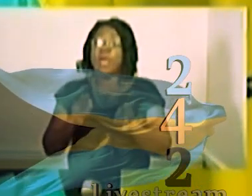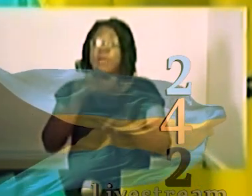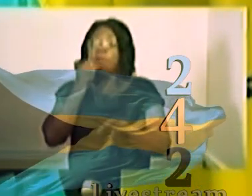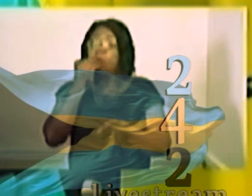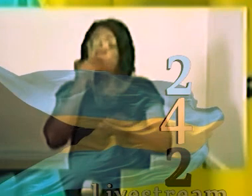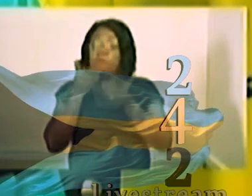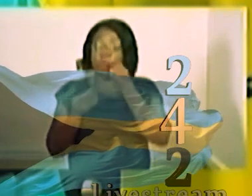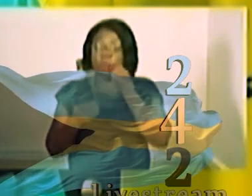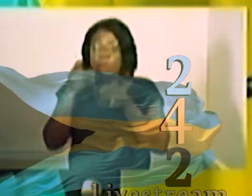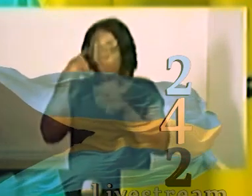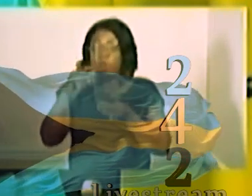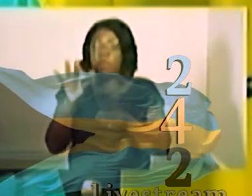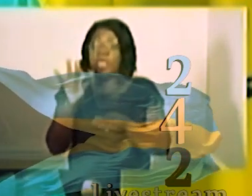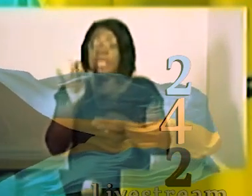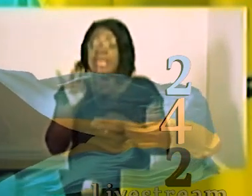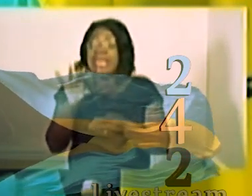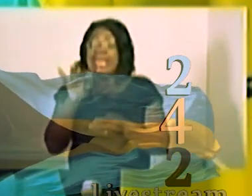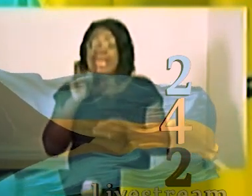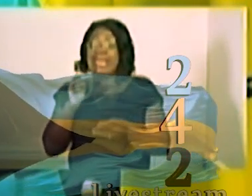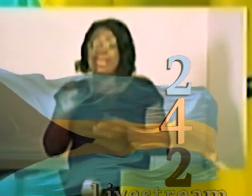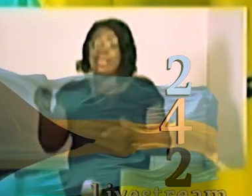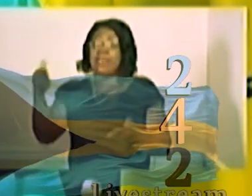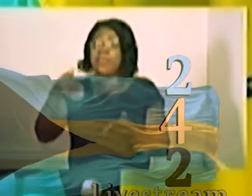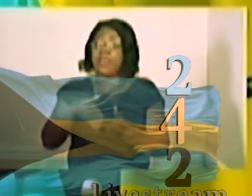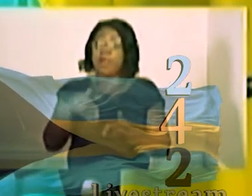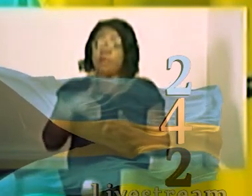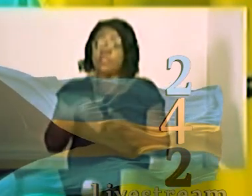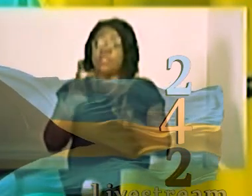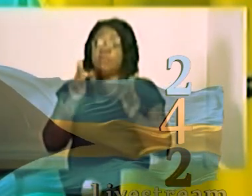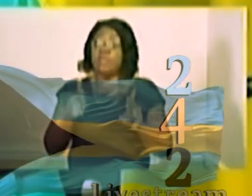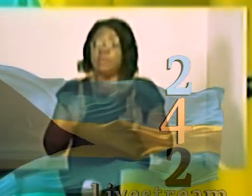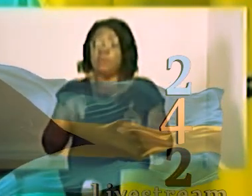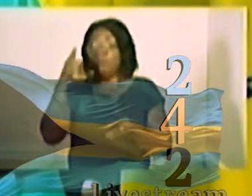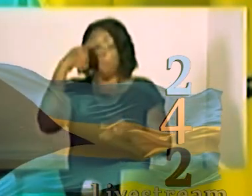approximately 80,000 people for 12 weeks.